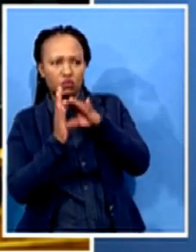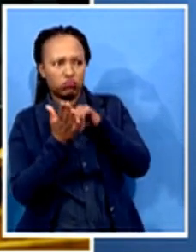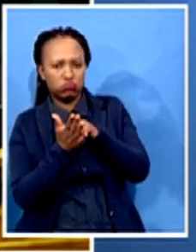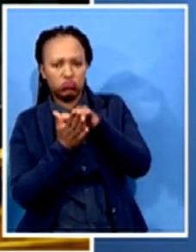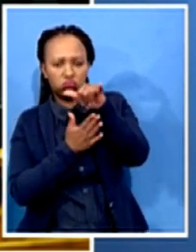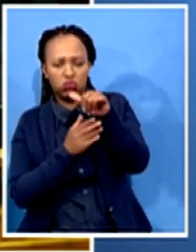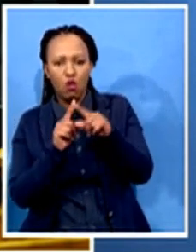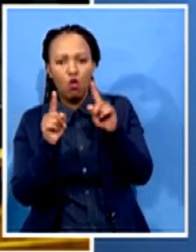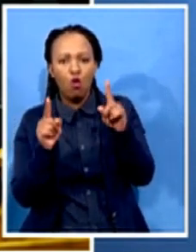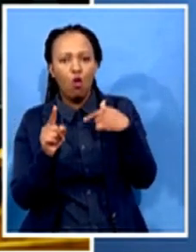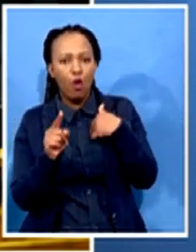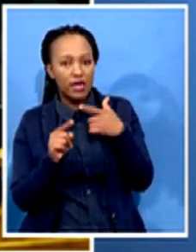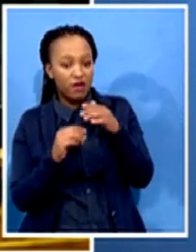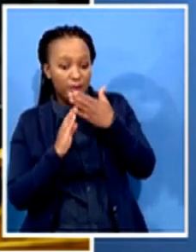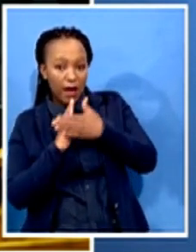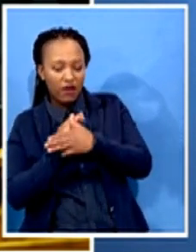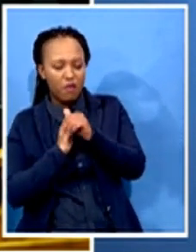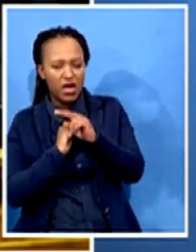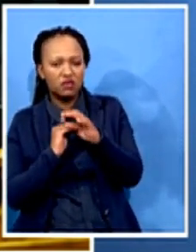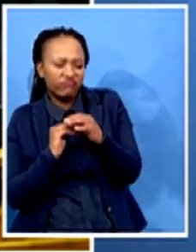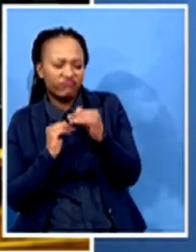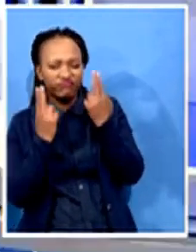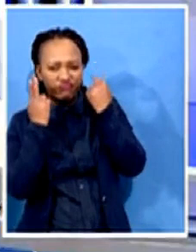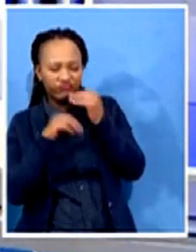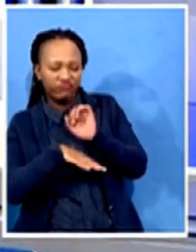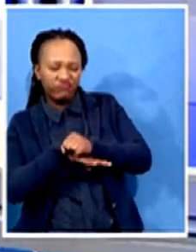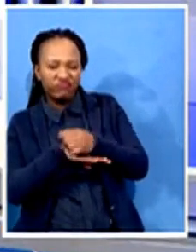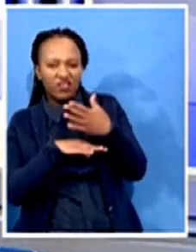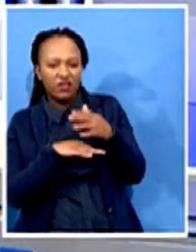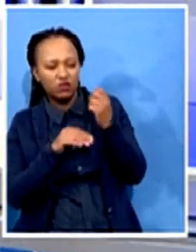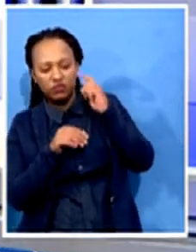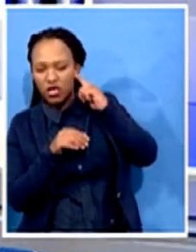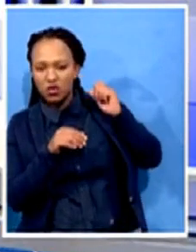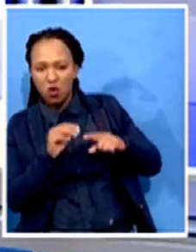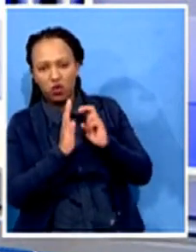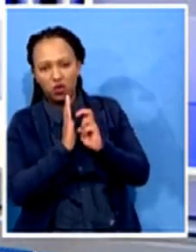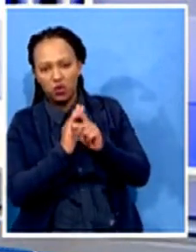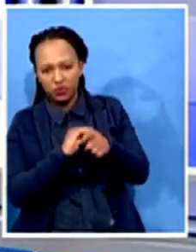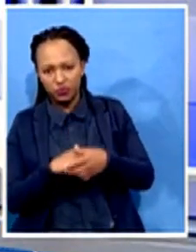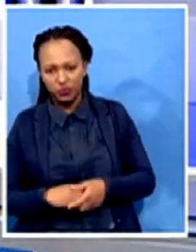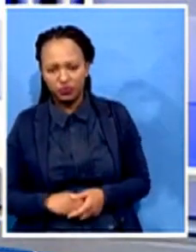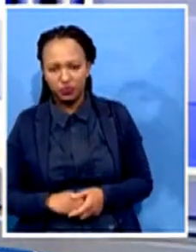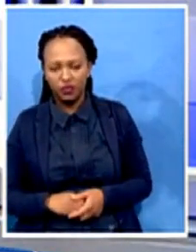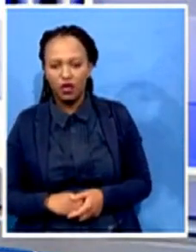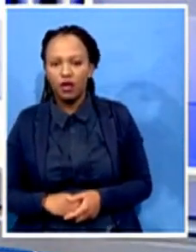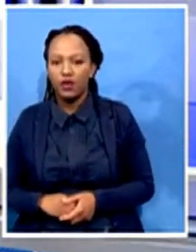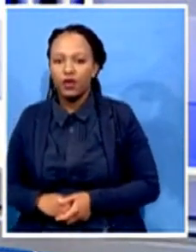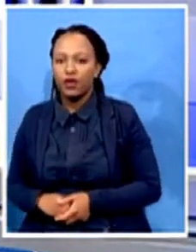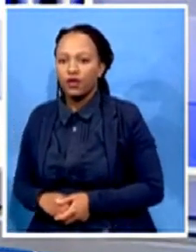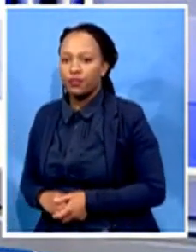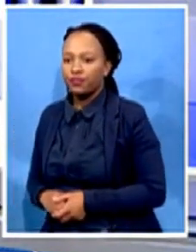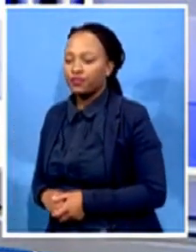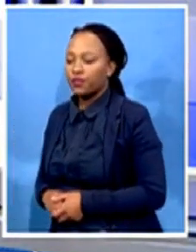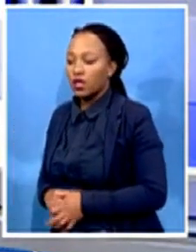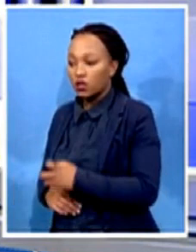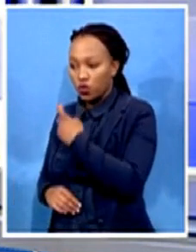ANC to ignore the separation of party and state. Do you think, in terms of a proportionate response to